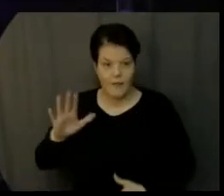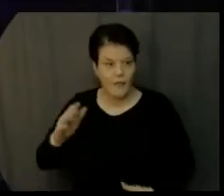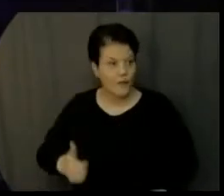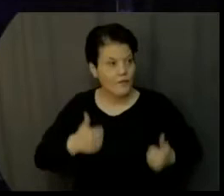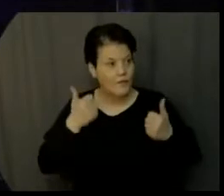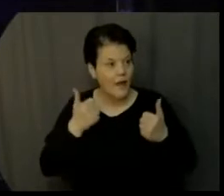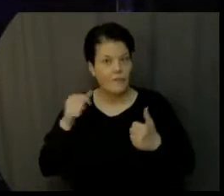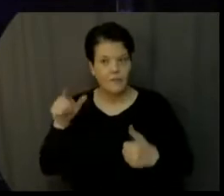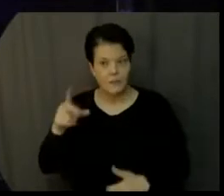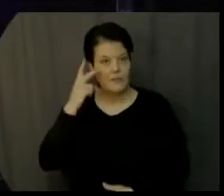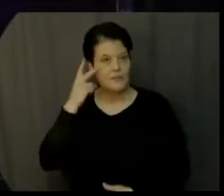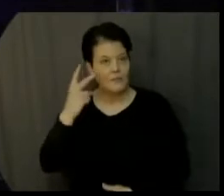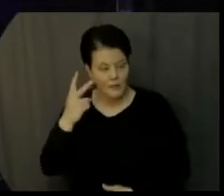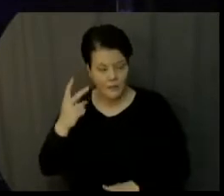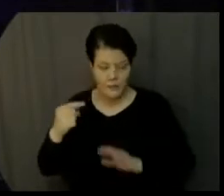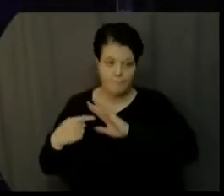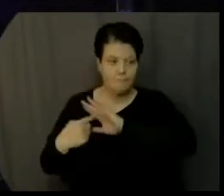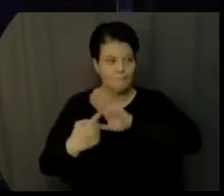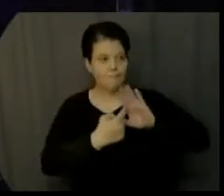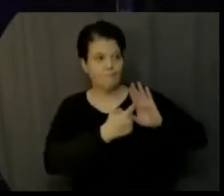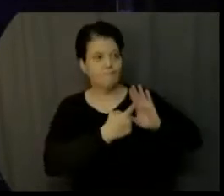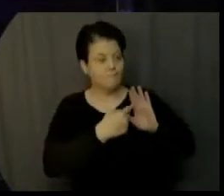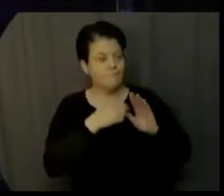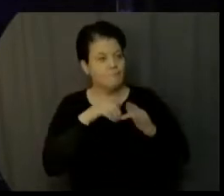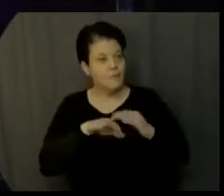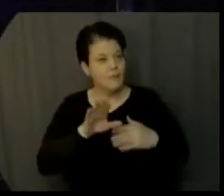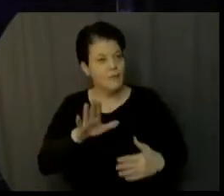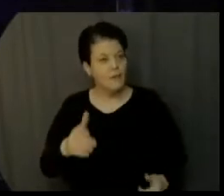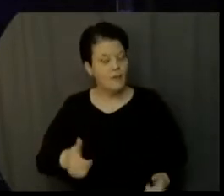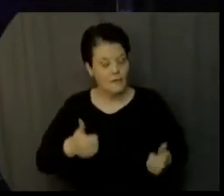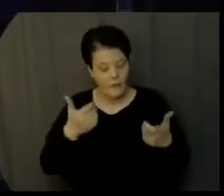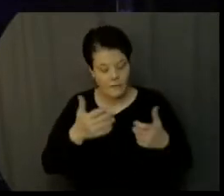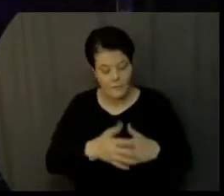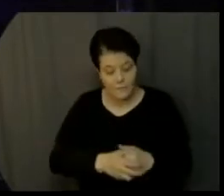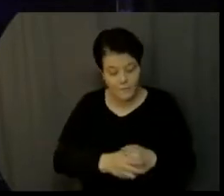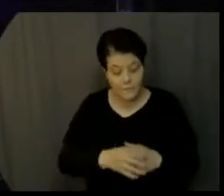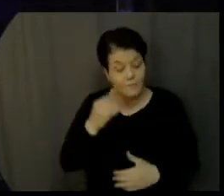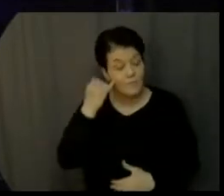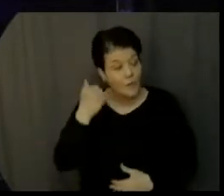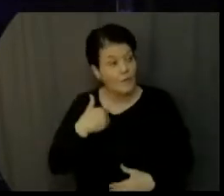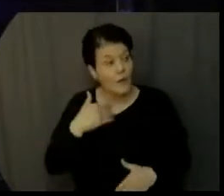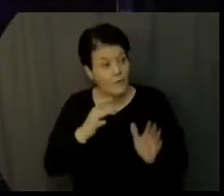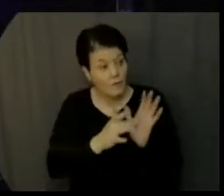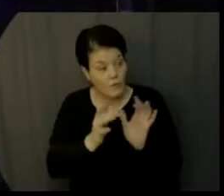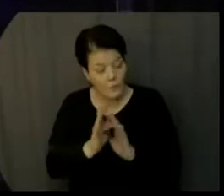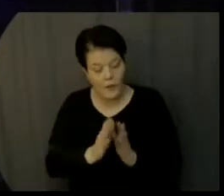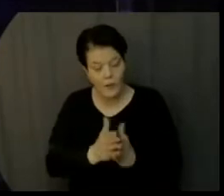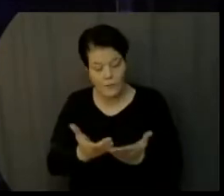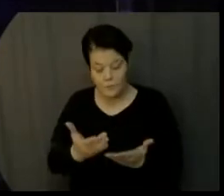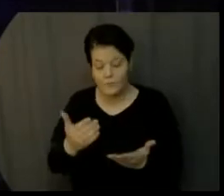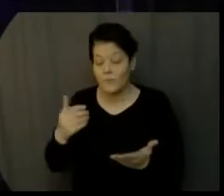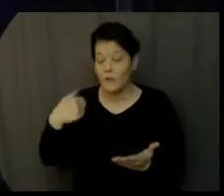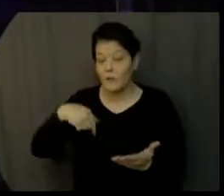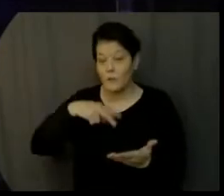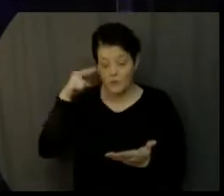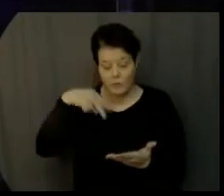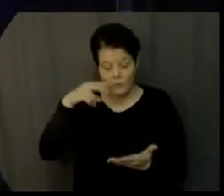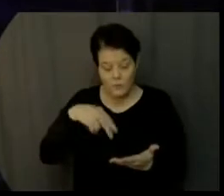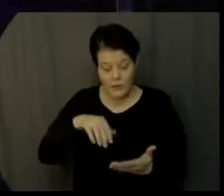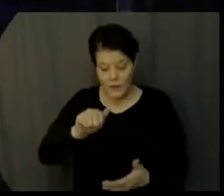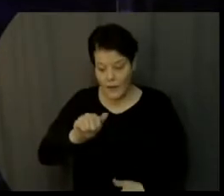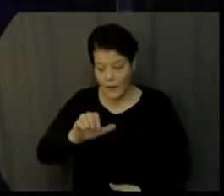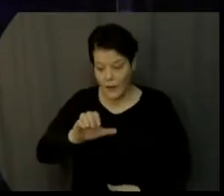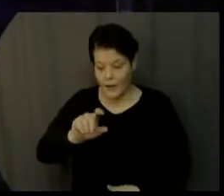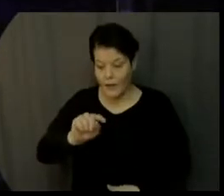That's sanctifying grace. If you have your Bibles, go ahead and turn with me to Acts chapter 2. It's a really popular scripture verse.